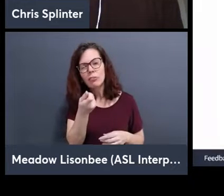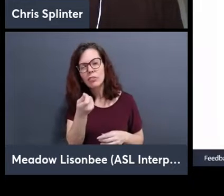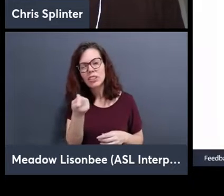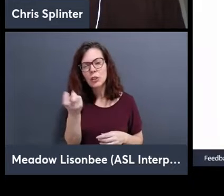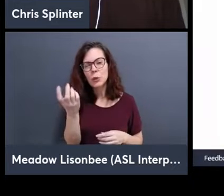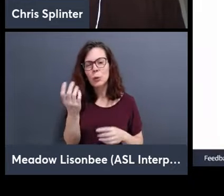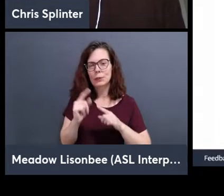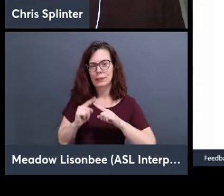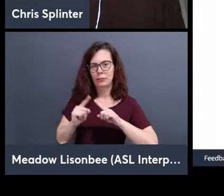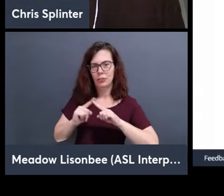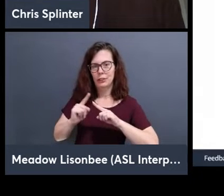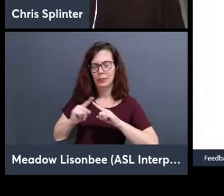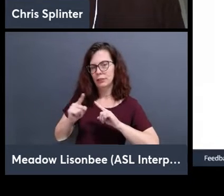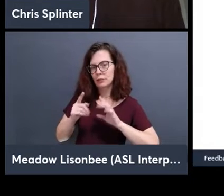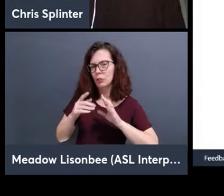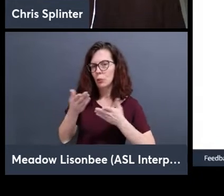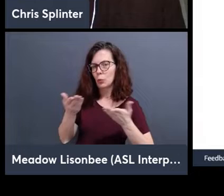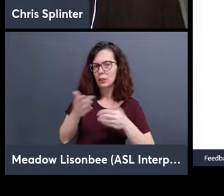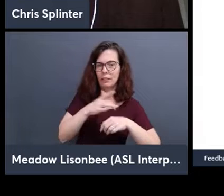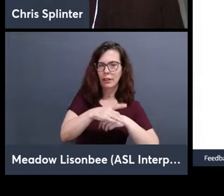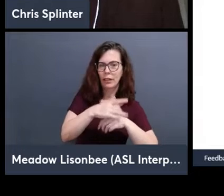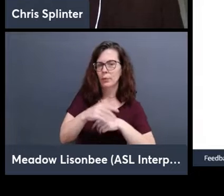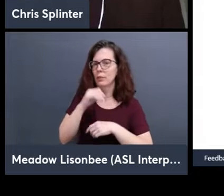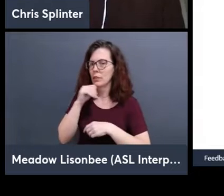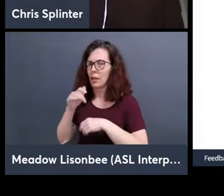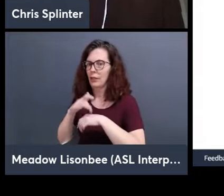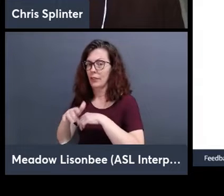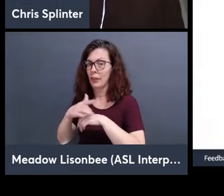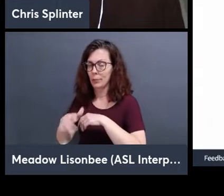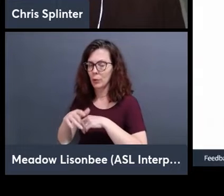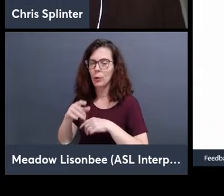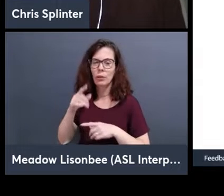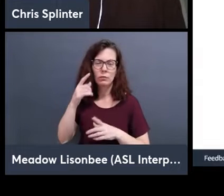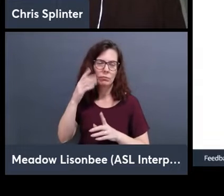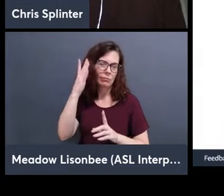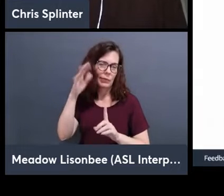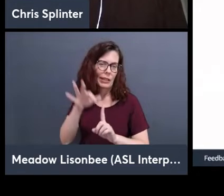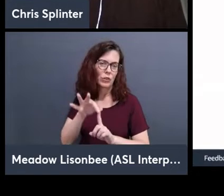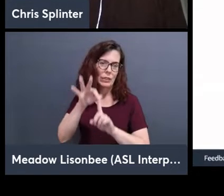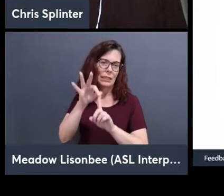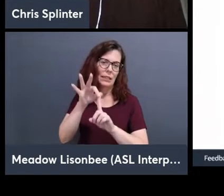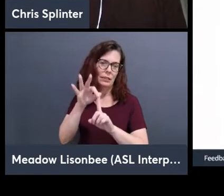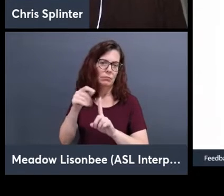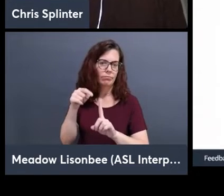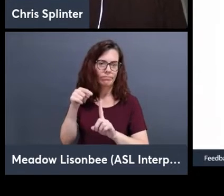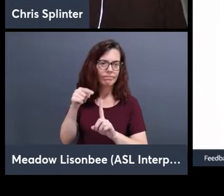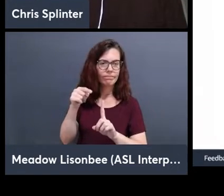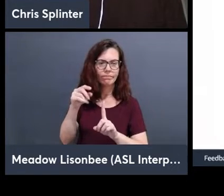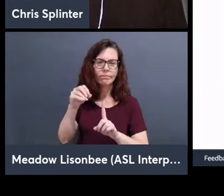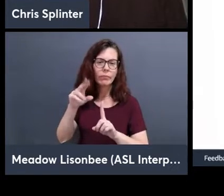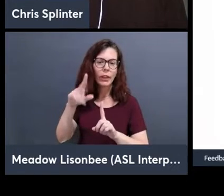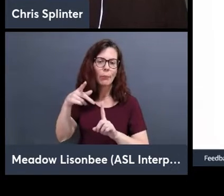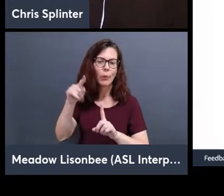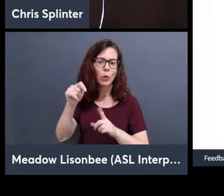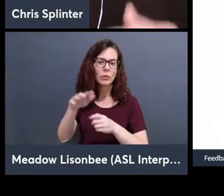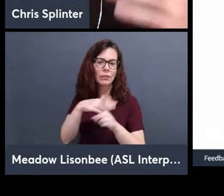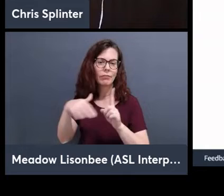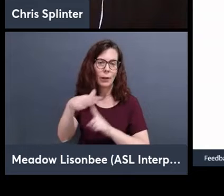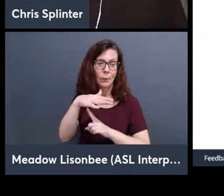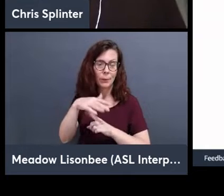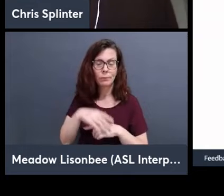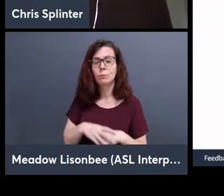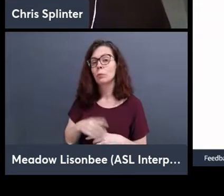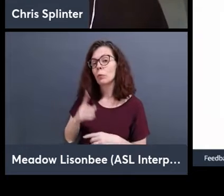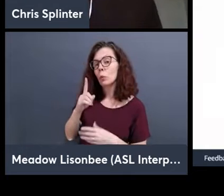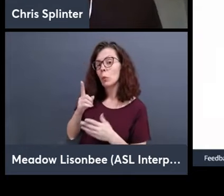in terms of what is and isn't available because of the uniqueness of the Outpost environment. And one of those